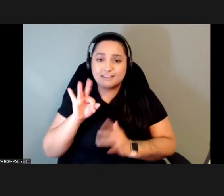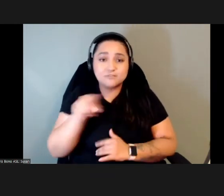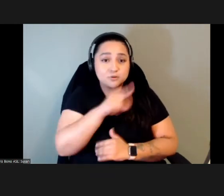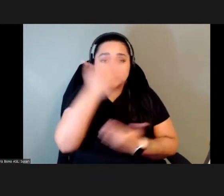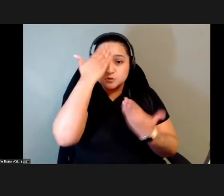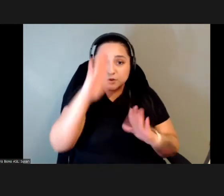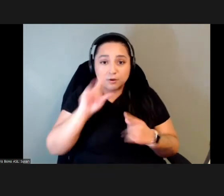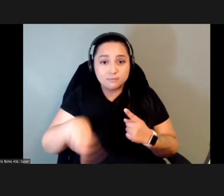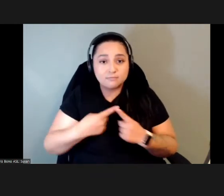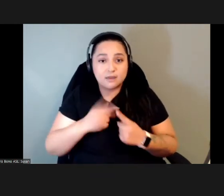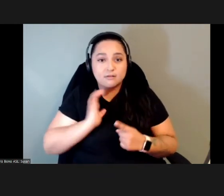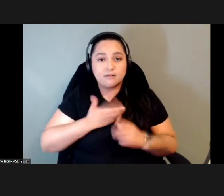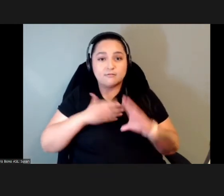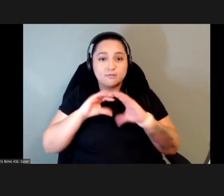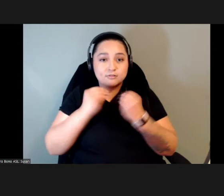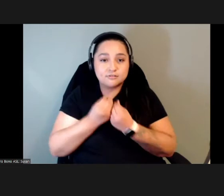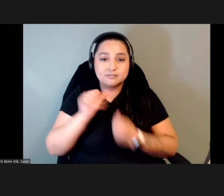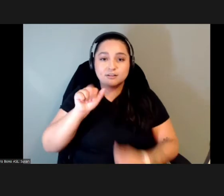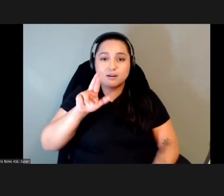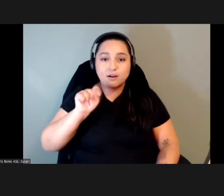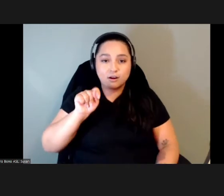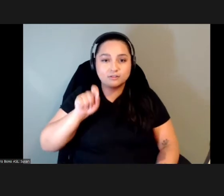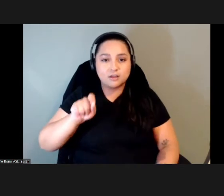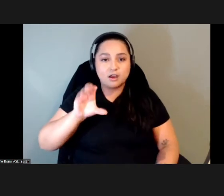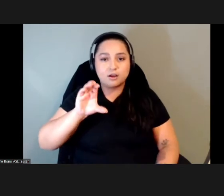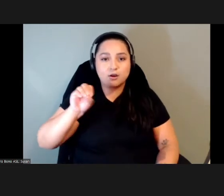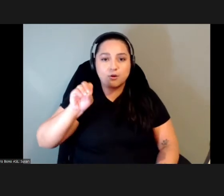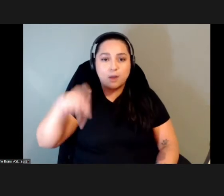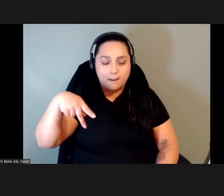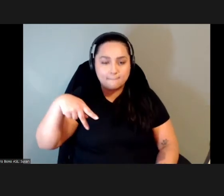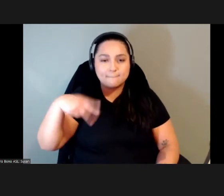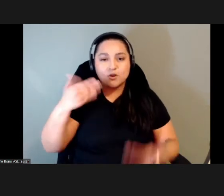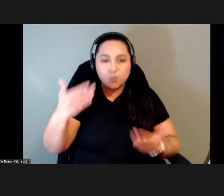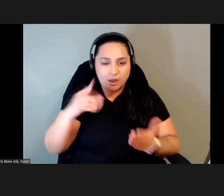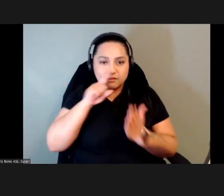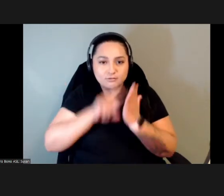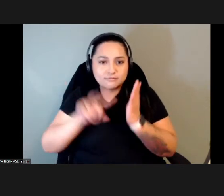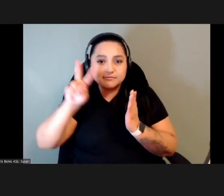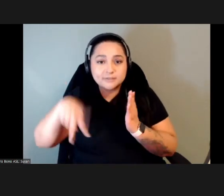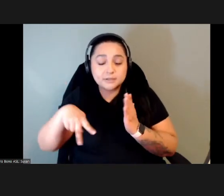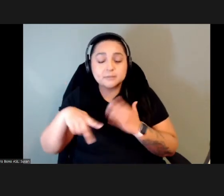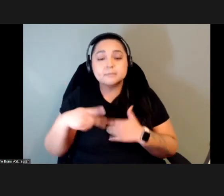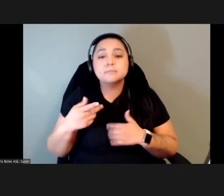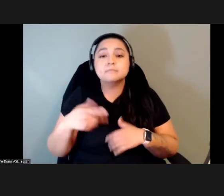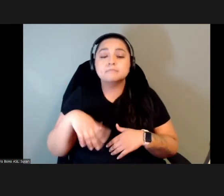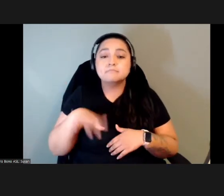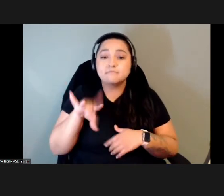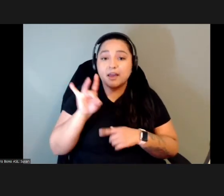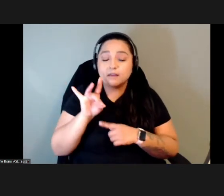Just go to art.coop, C-O-O-P, or find us online at